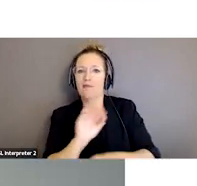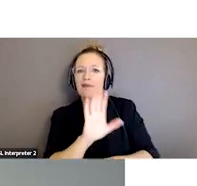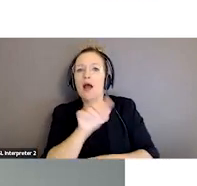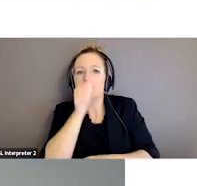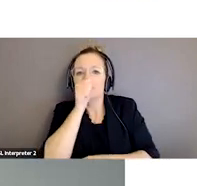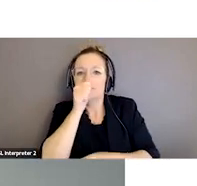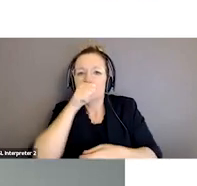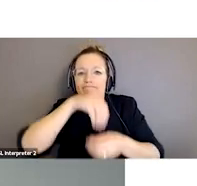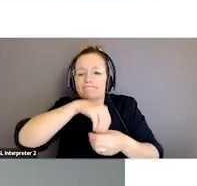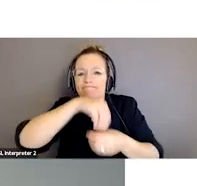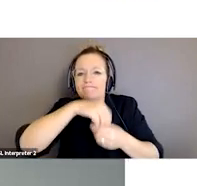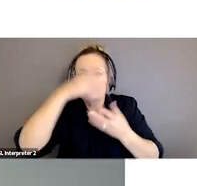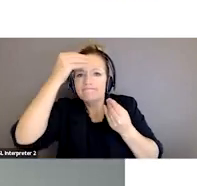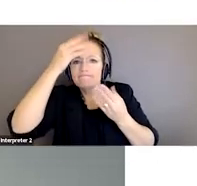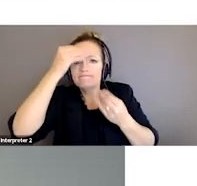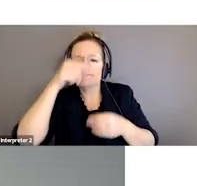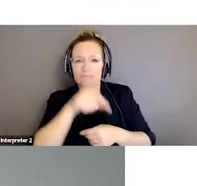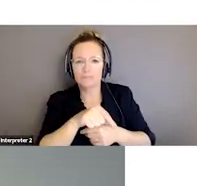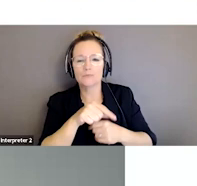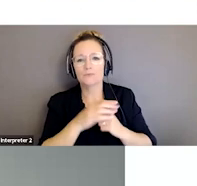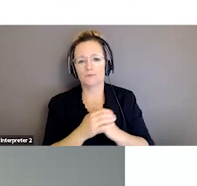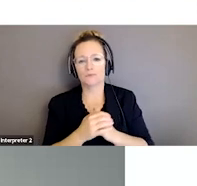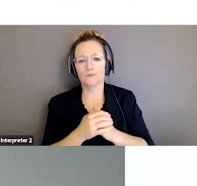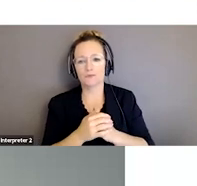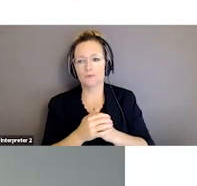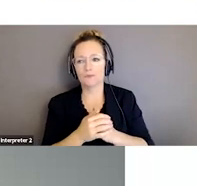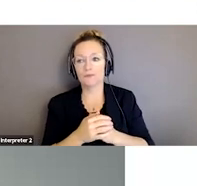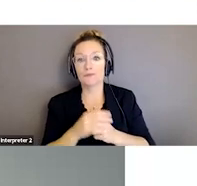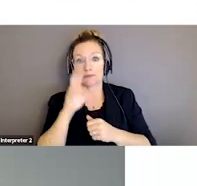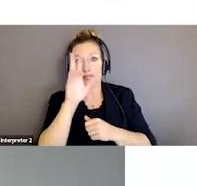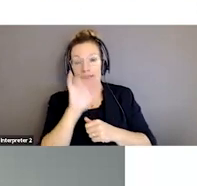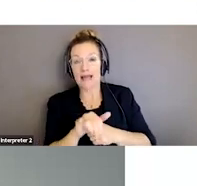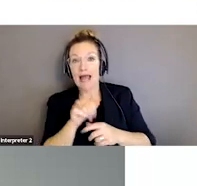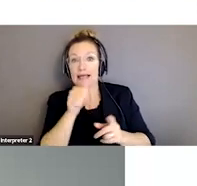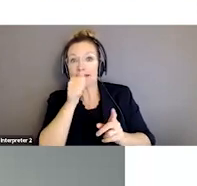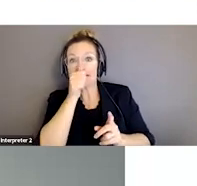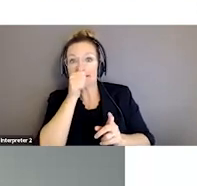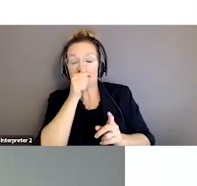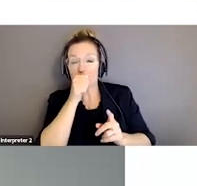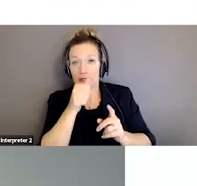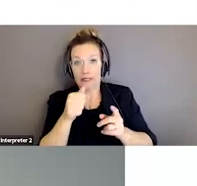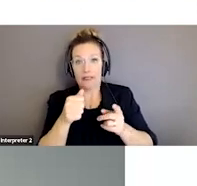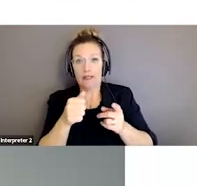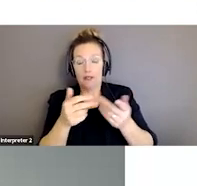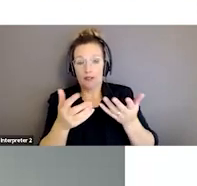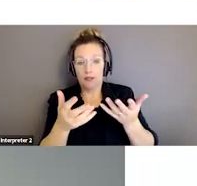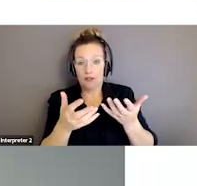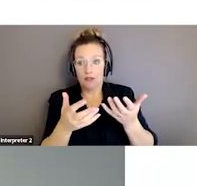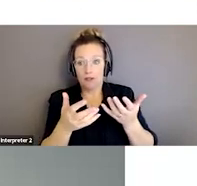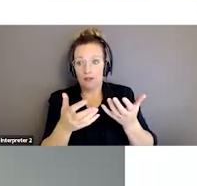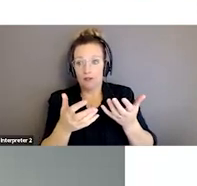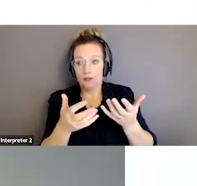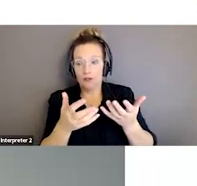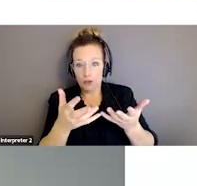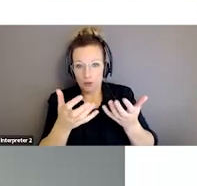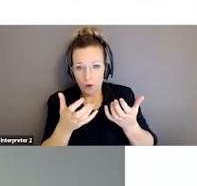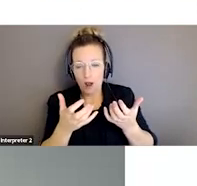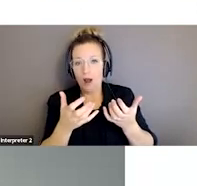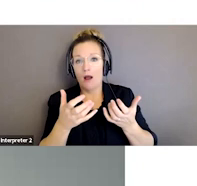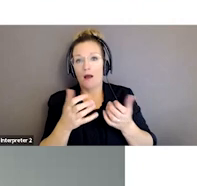order to have that trade secret recognized, you do have to hit certain